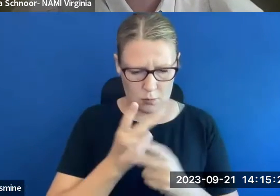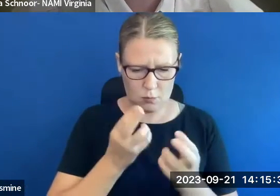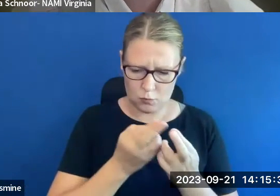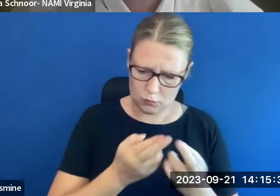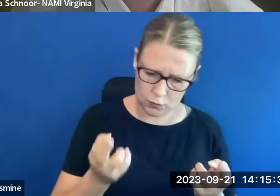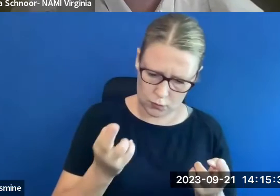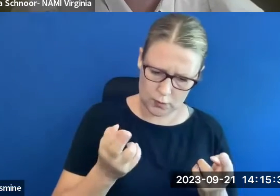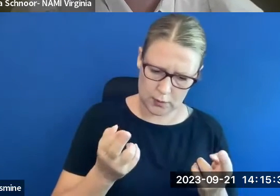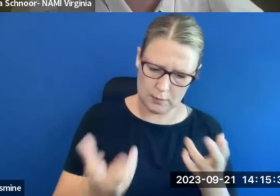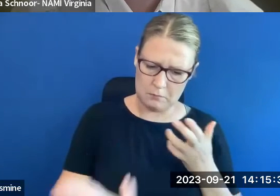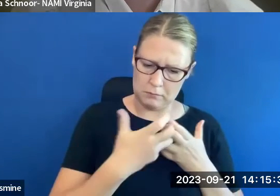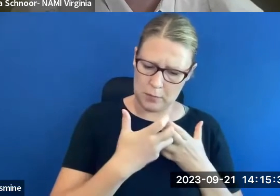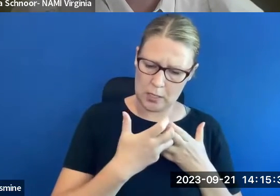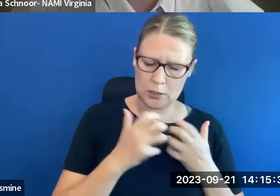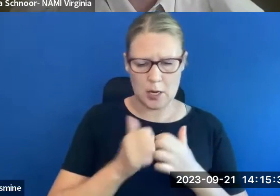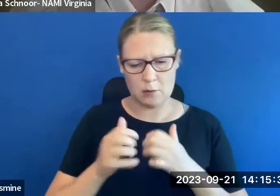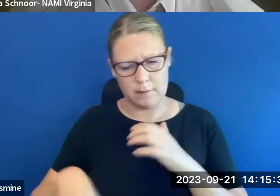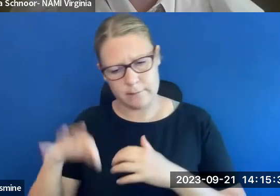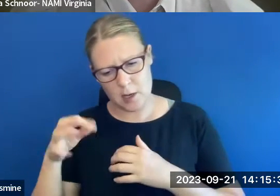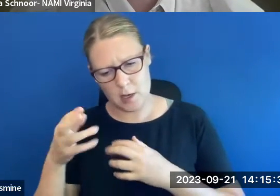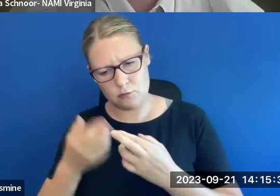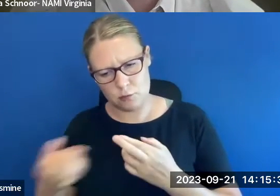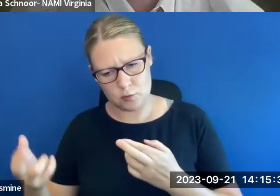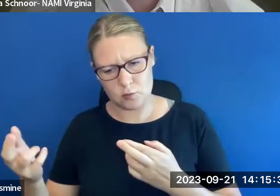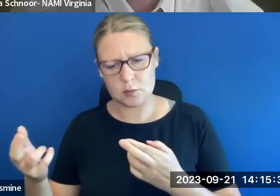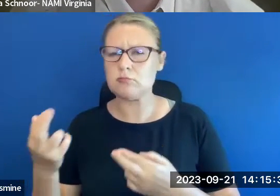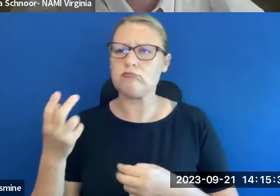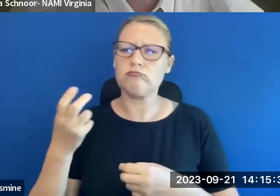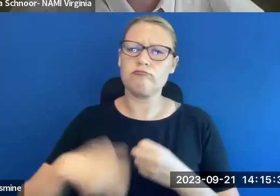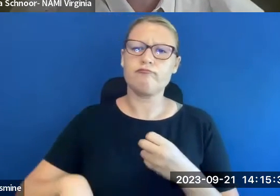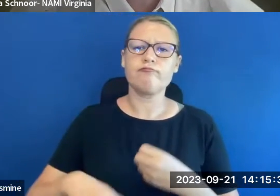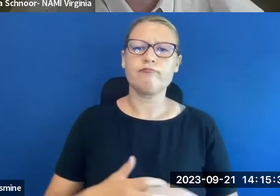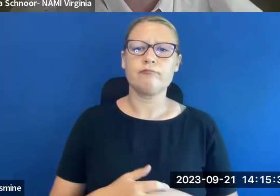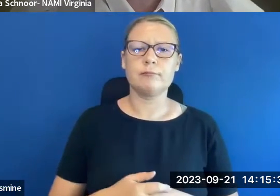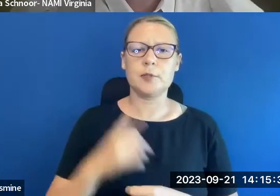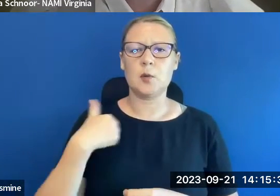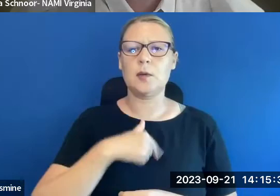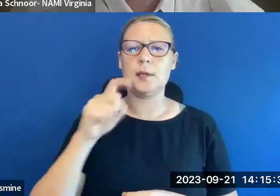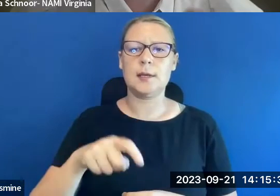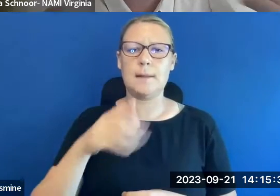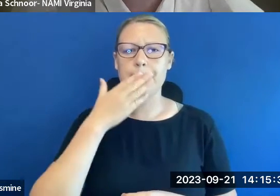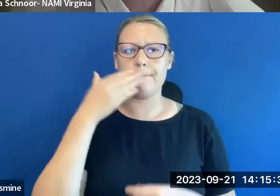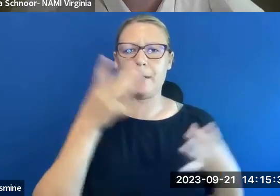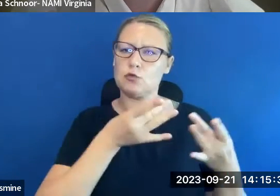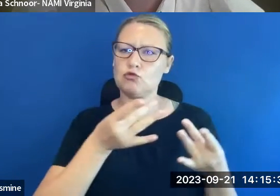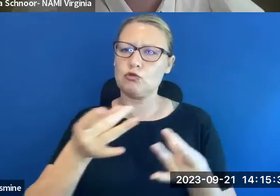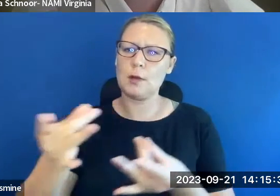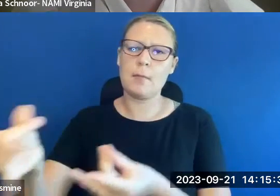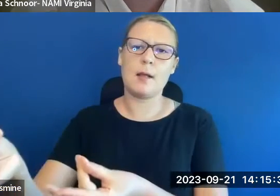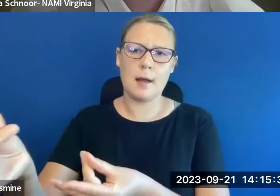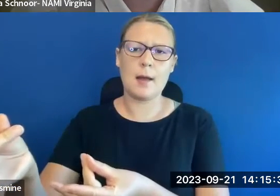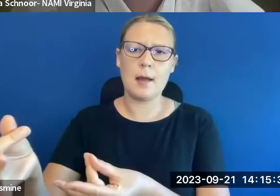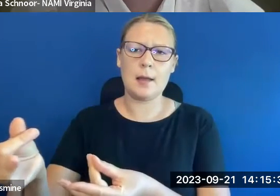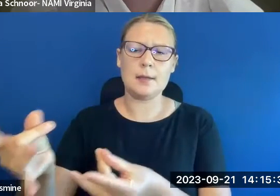them or to be able to find them. And I very much think that we need to find a way to streamline that so that people understand